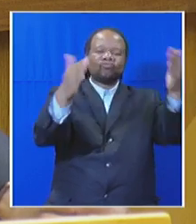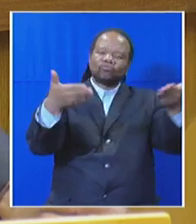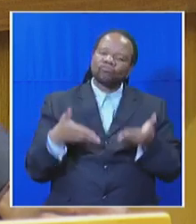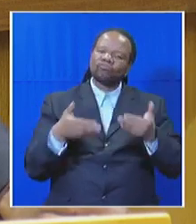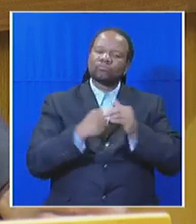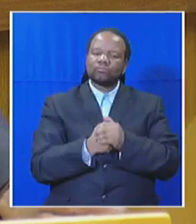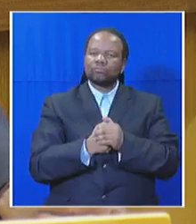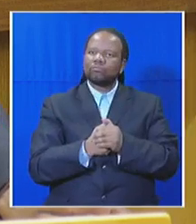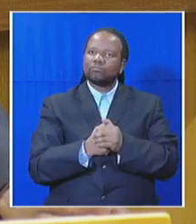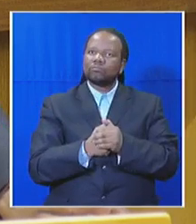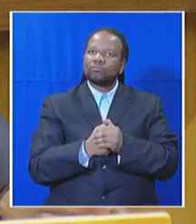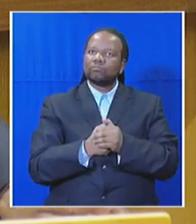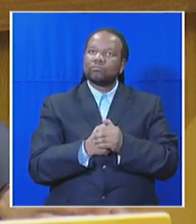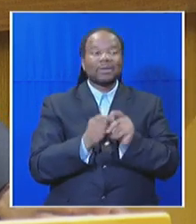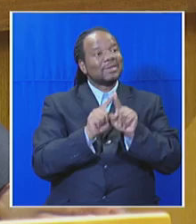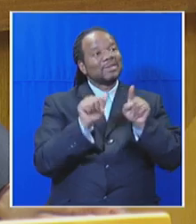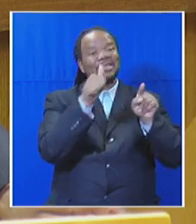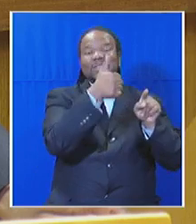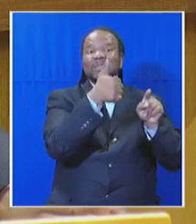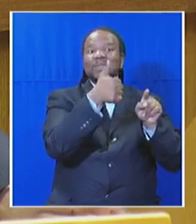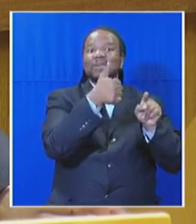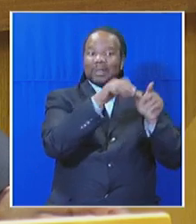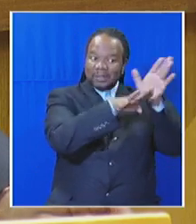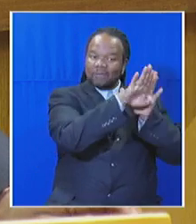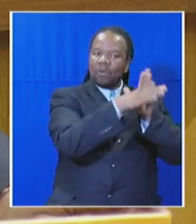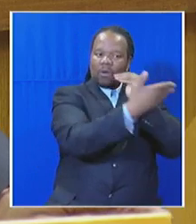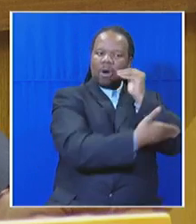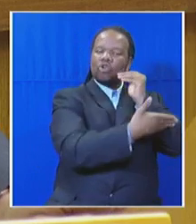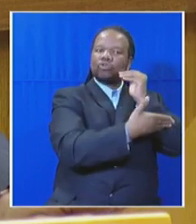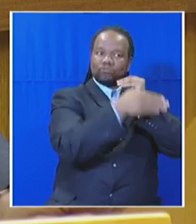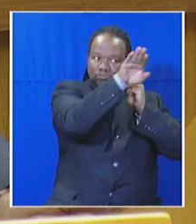the big world banks have